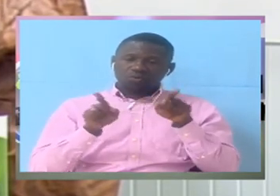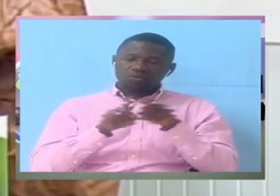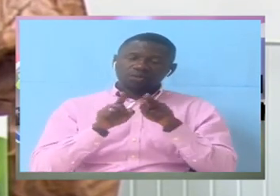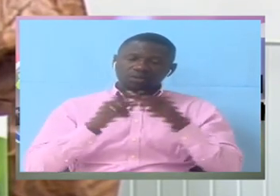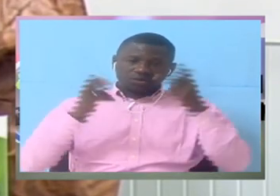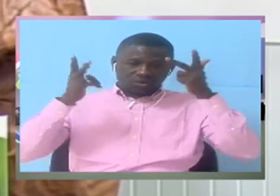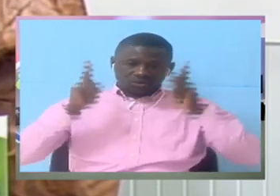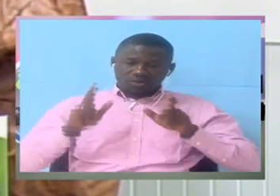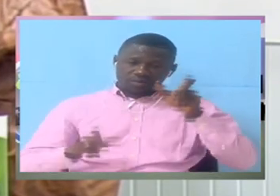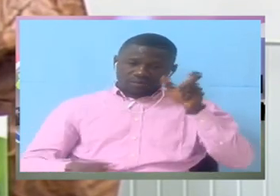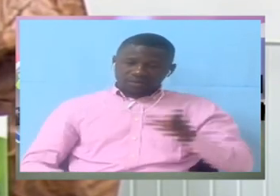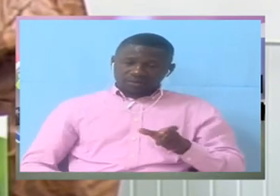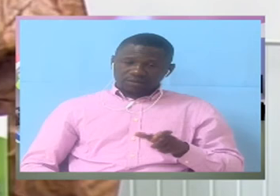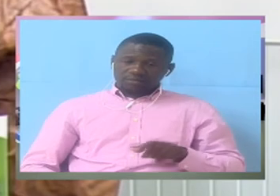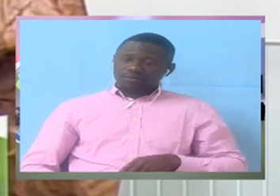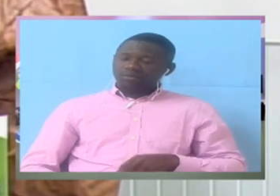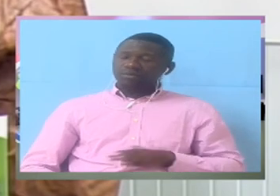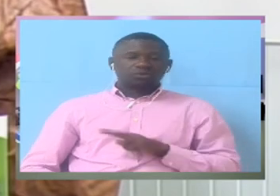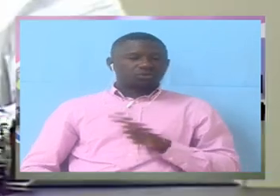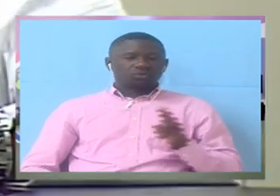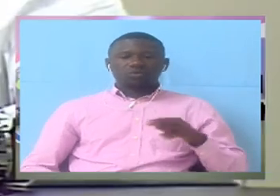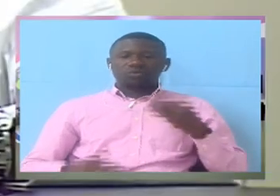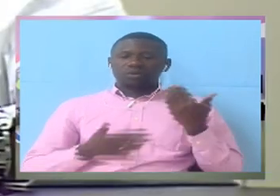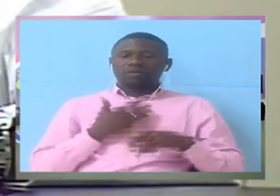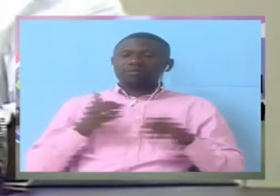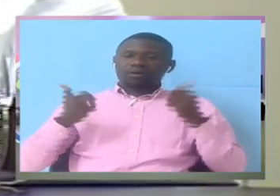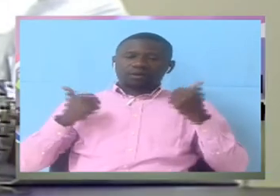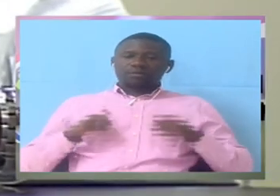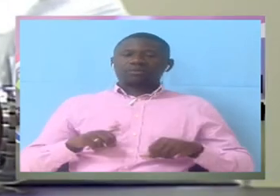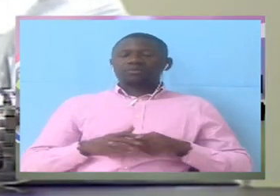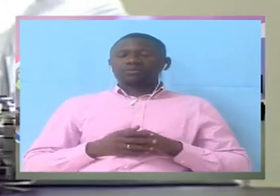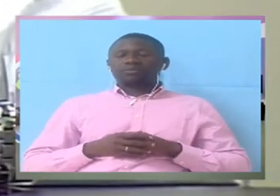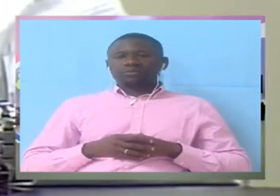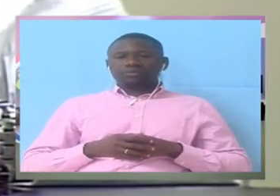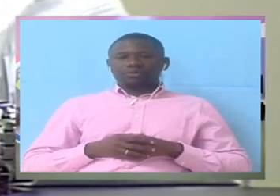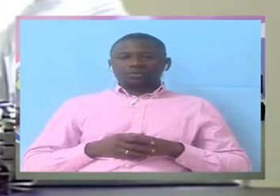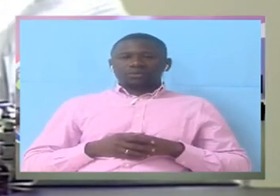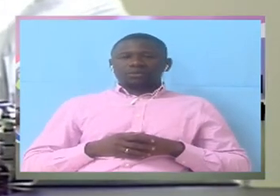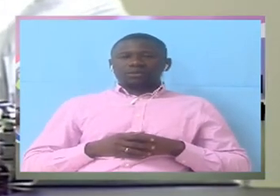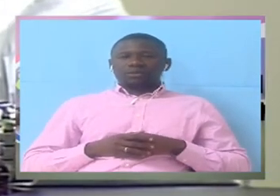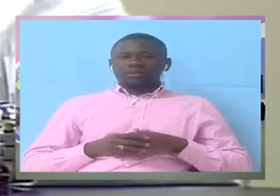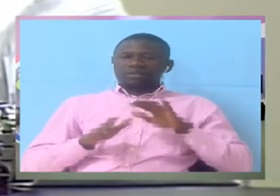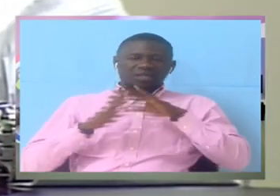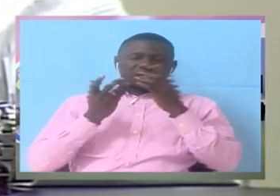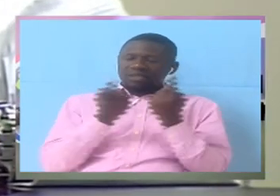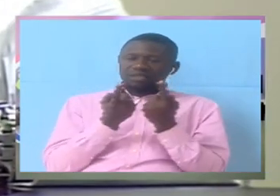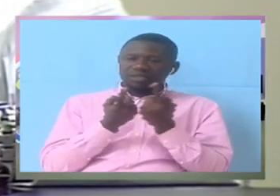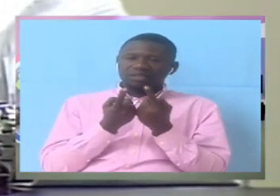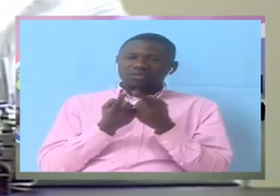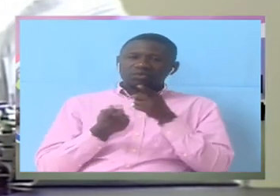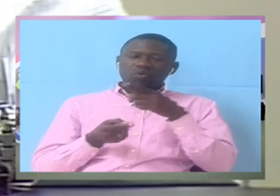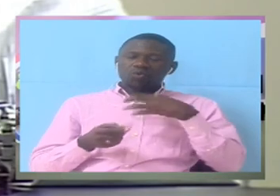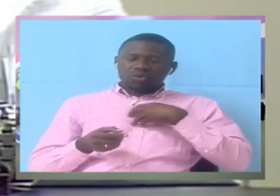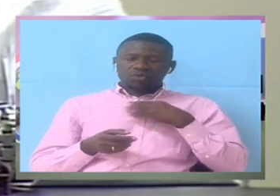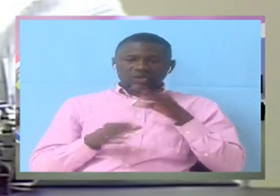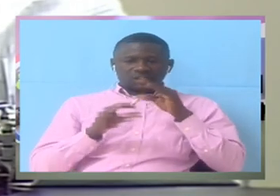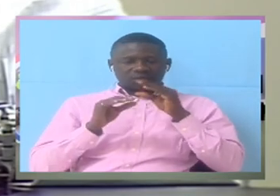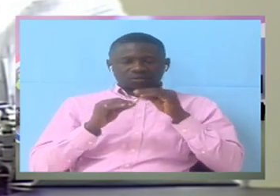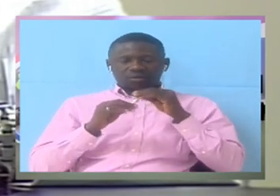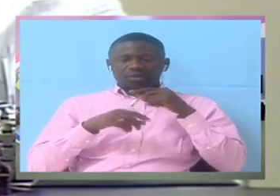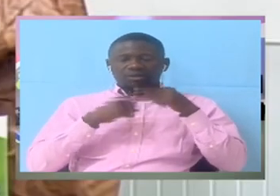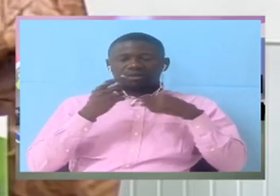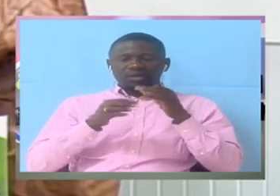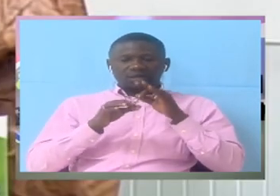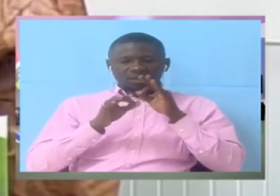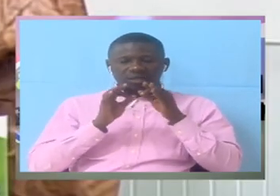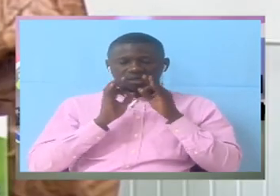mansoto. No, it never happened. So, is there anything else you want to tell us about your time at the NIA? Lan fana